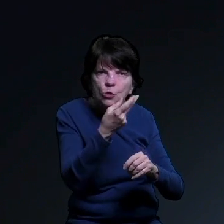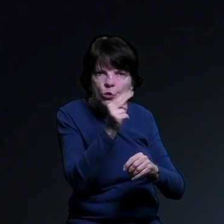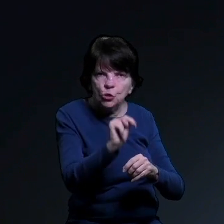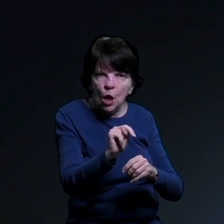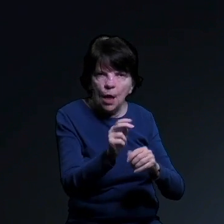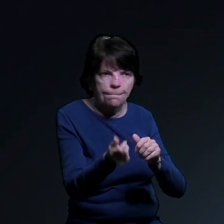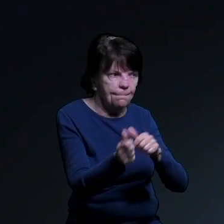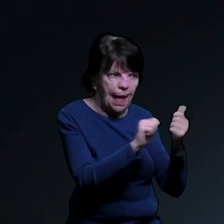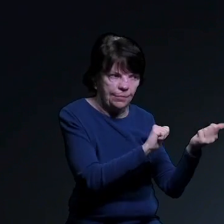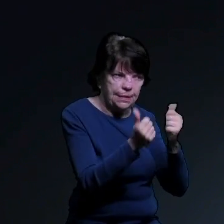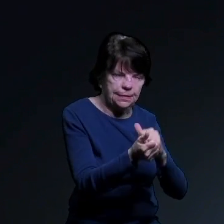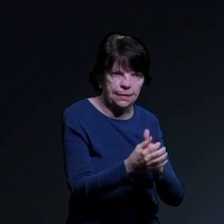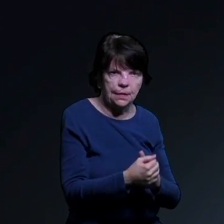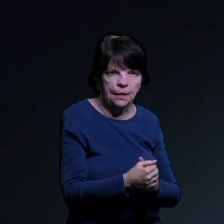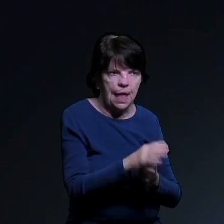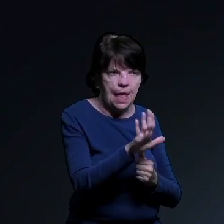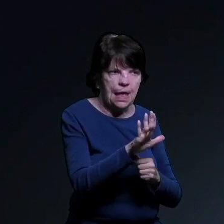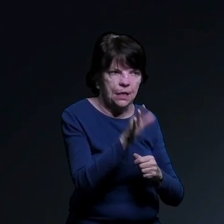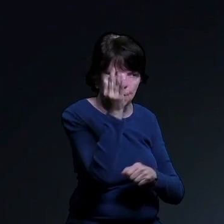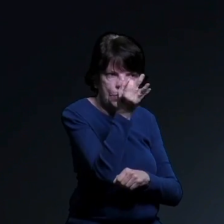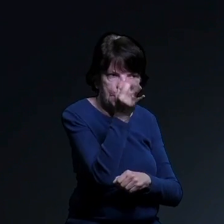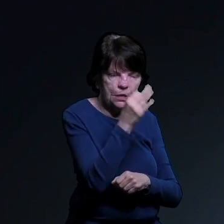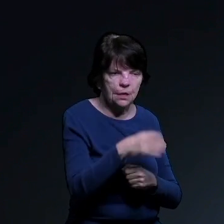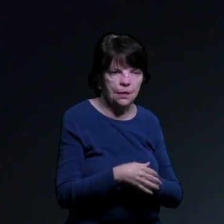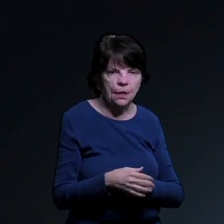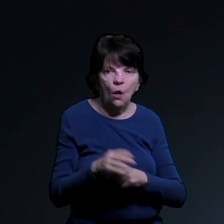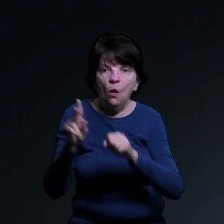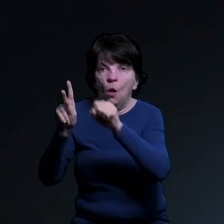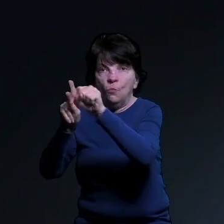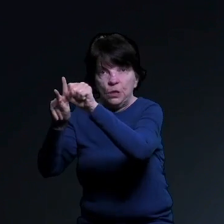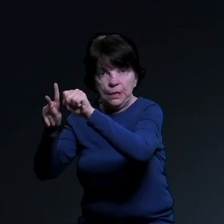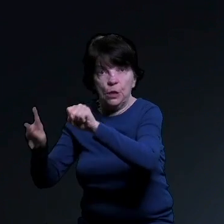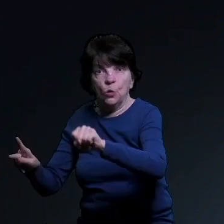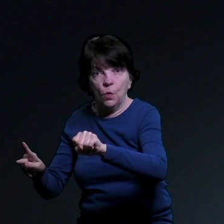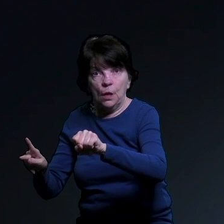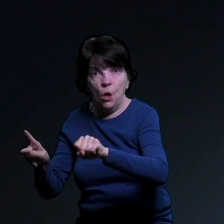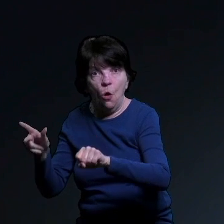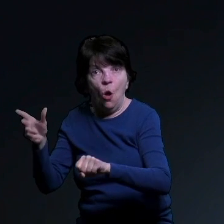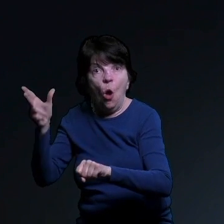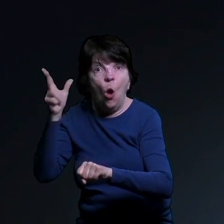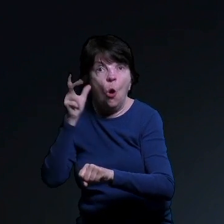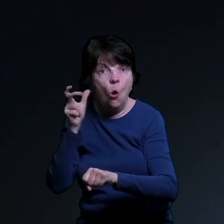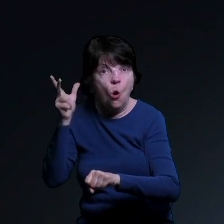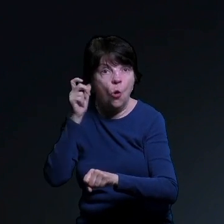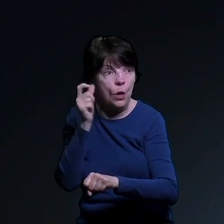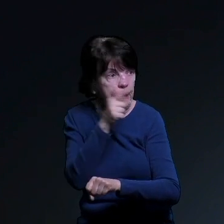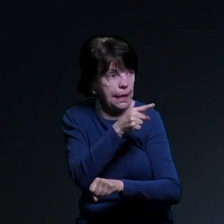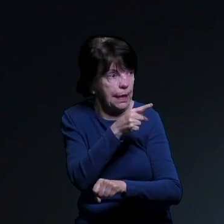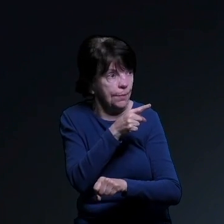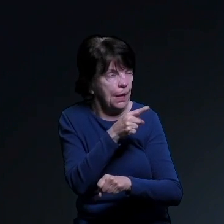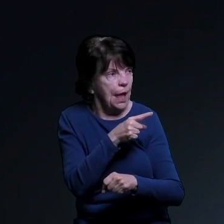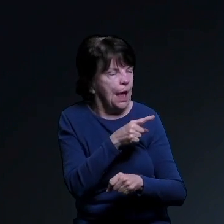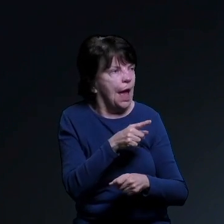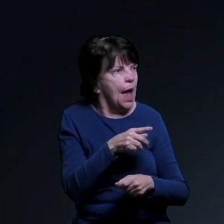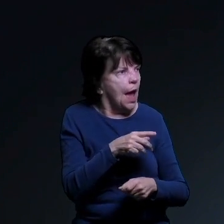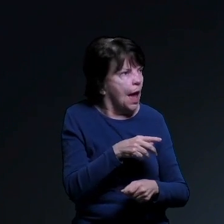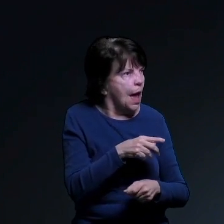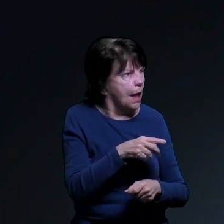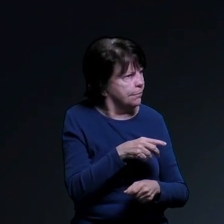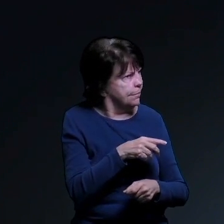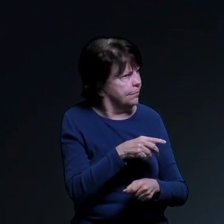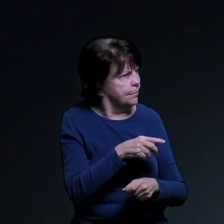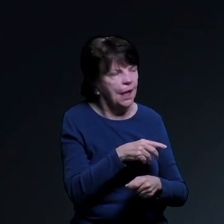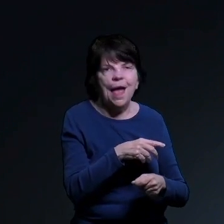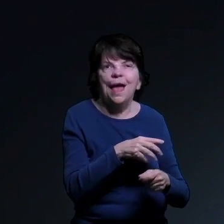baptism. When Priscilla and Aquila heard him preaching boldly in the synagogue, they took him aside and explained the way